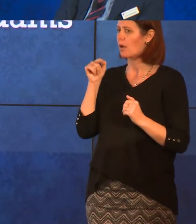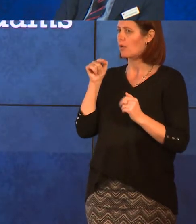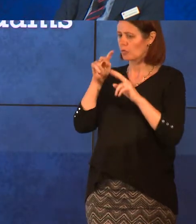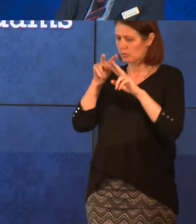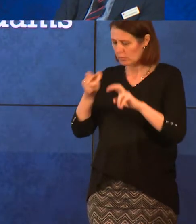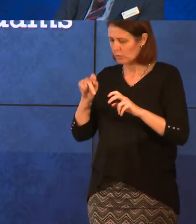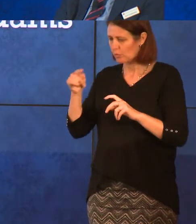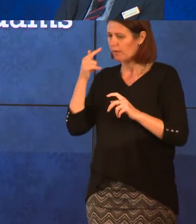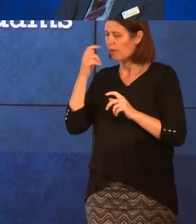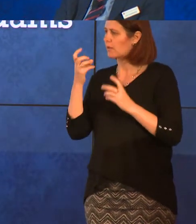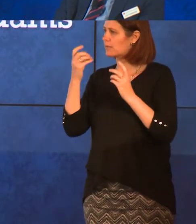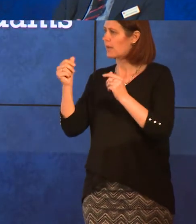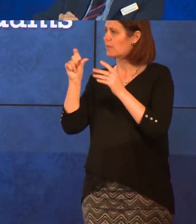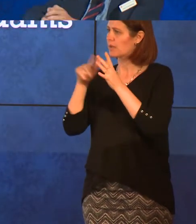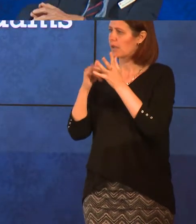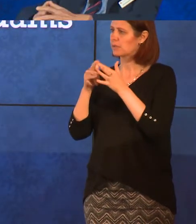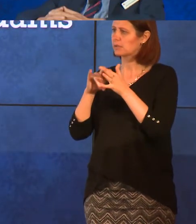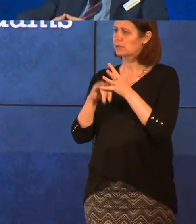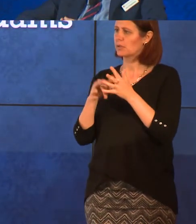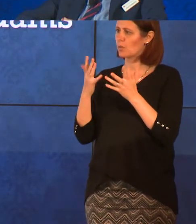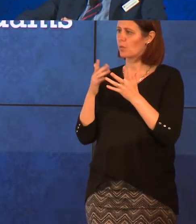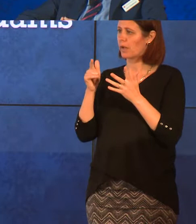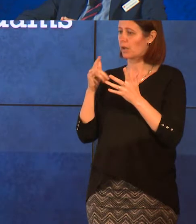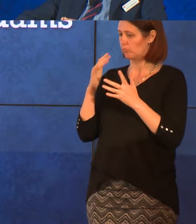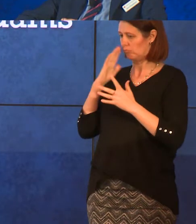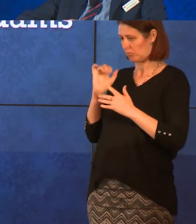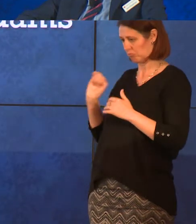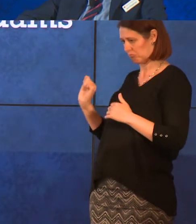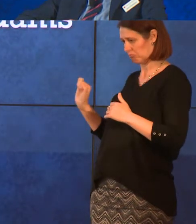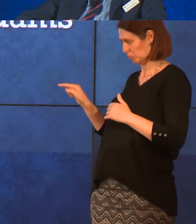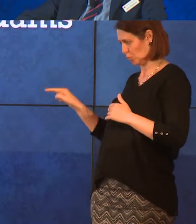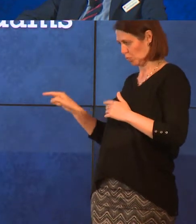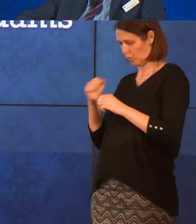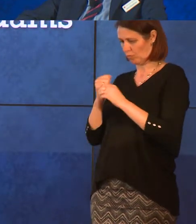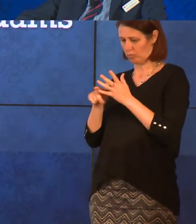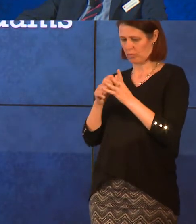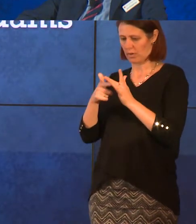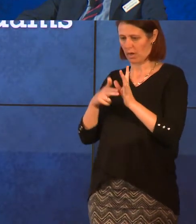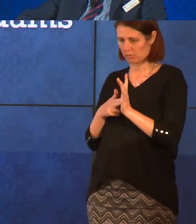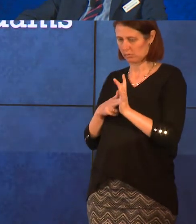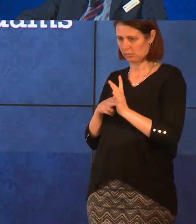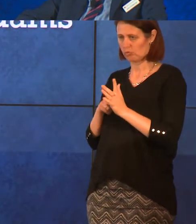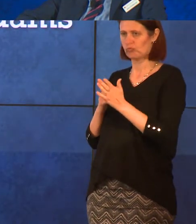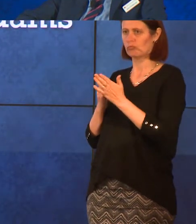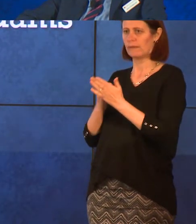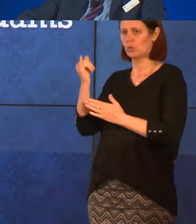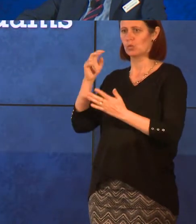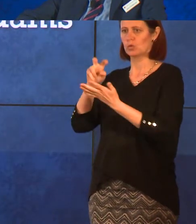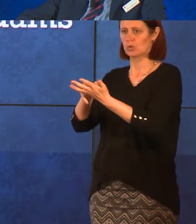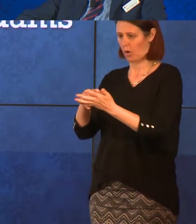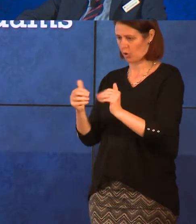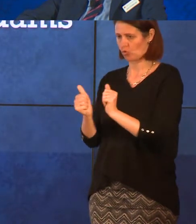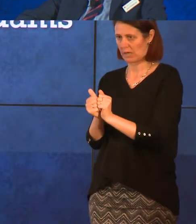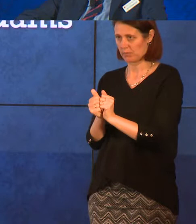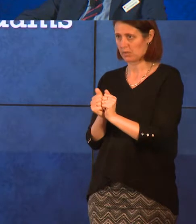some cases where, despite the fact that your guardians refused to sign agreements